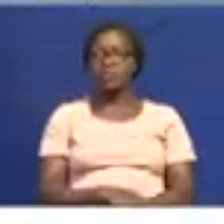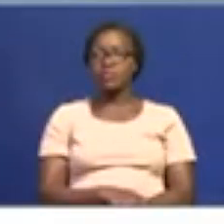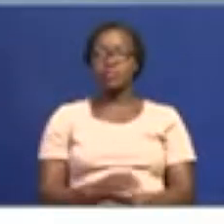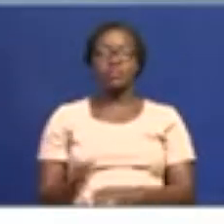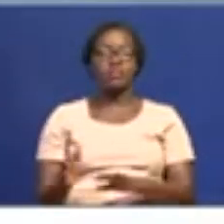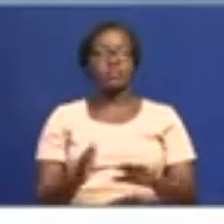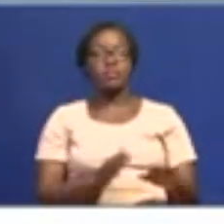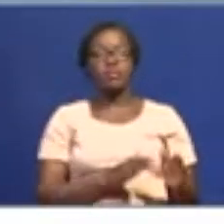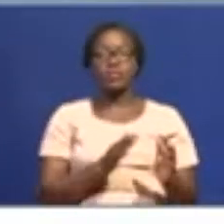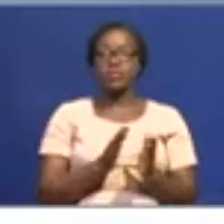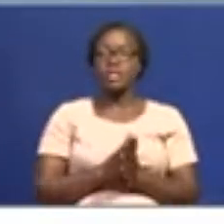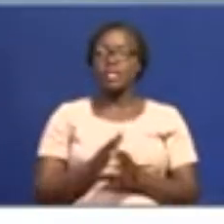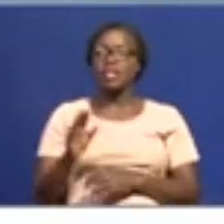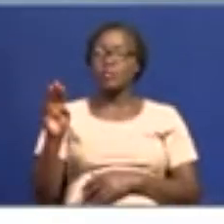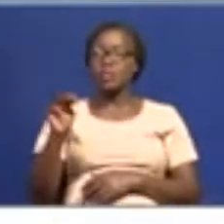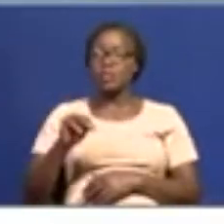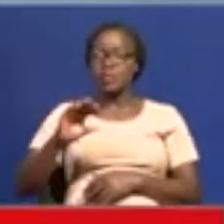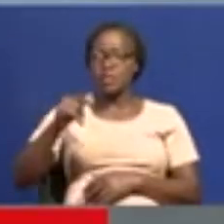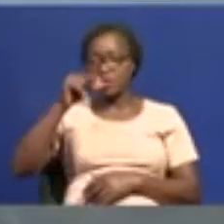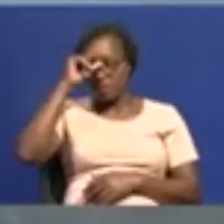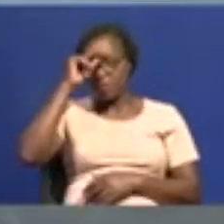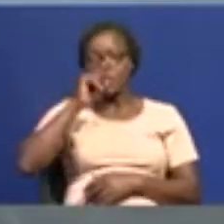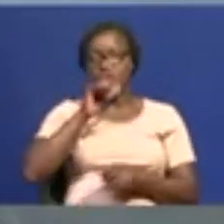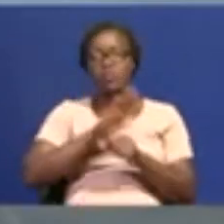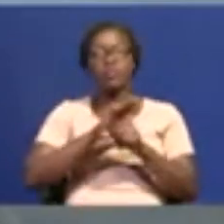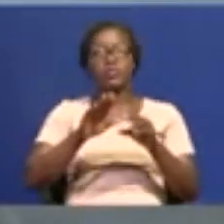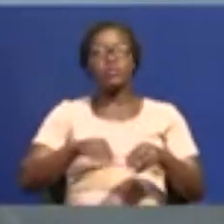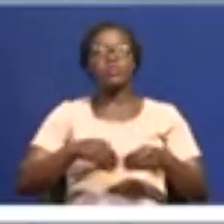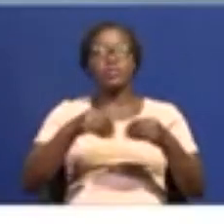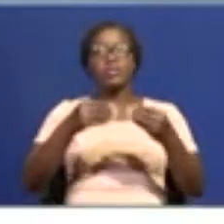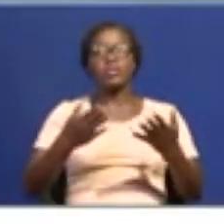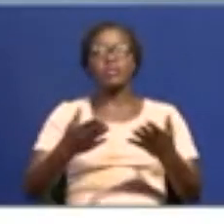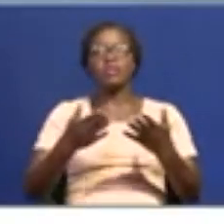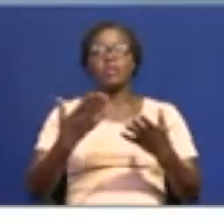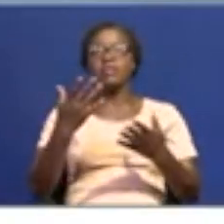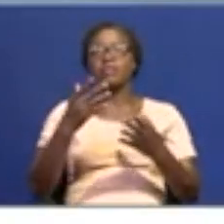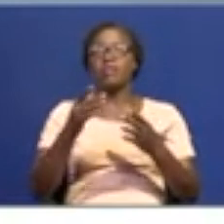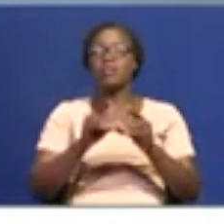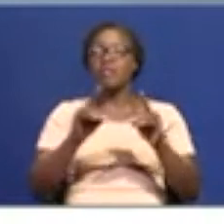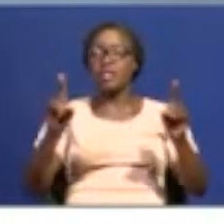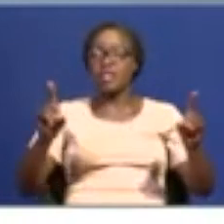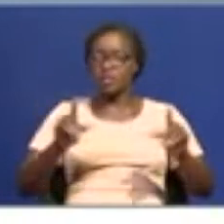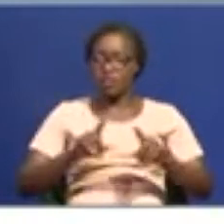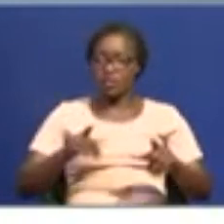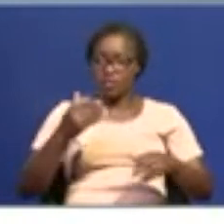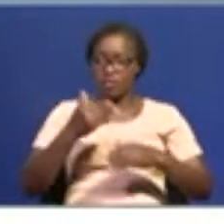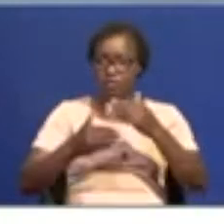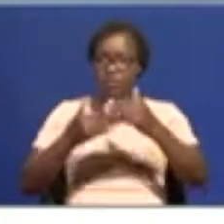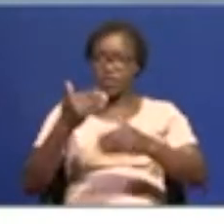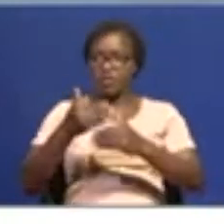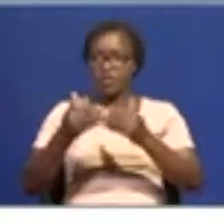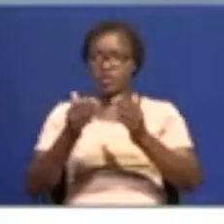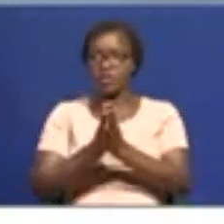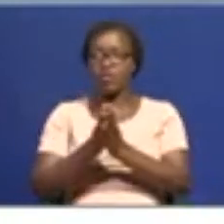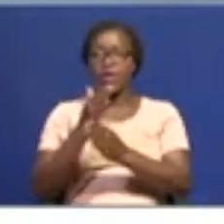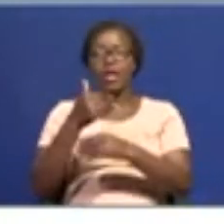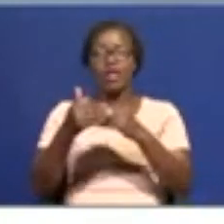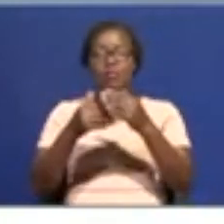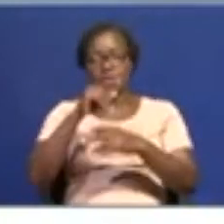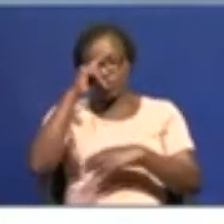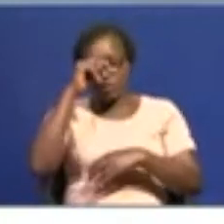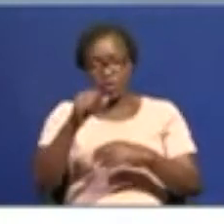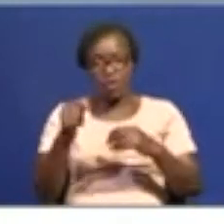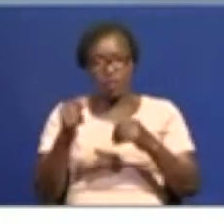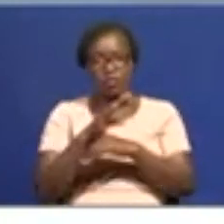And in other news, Marsabit County Government has a pledge to provide 5 acres of land for the construction of a monument to honour